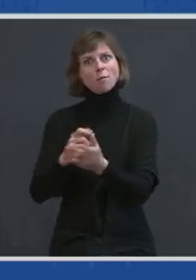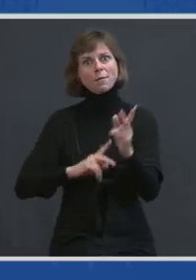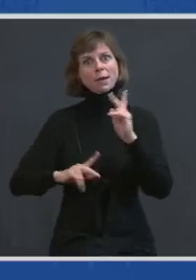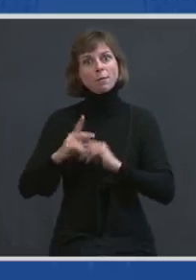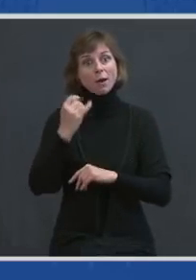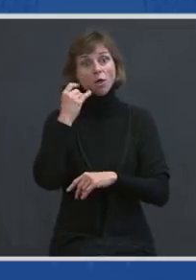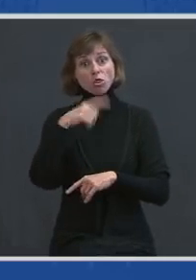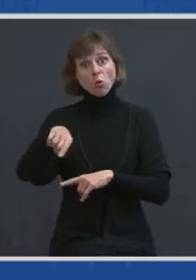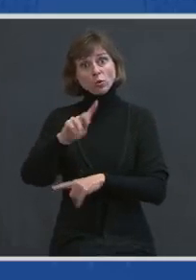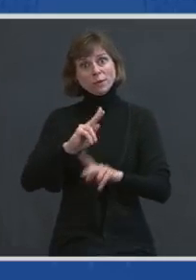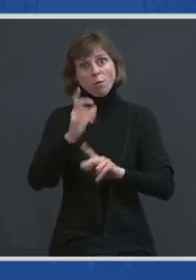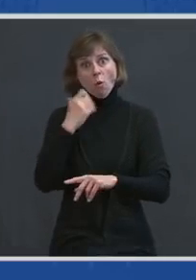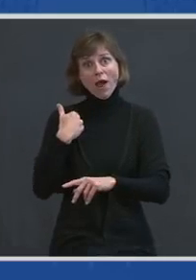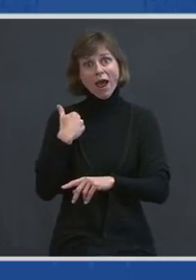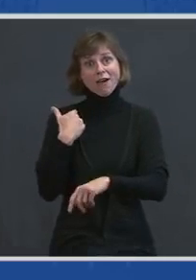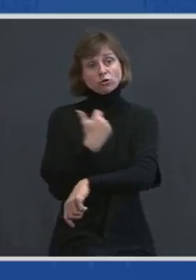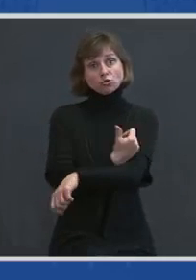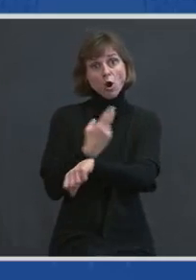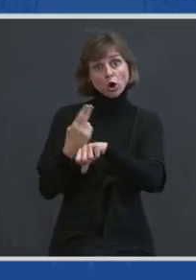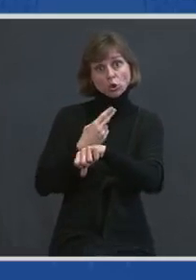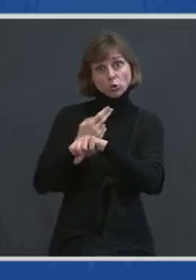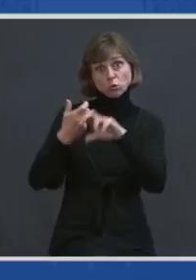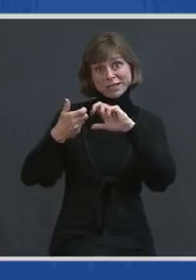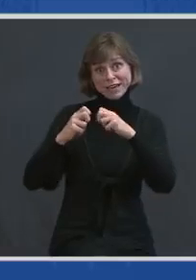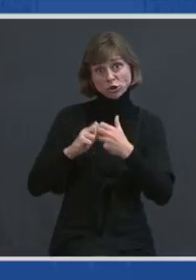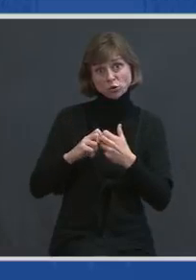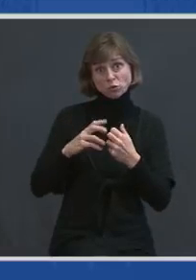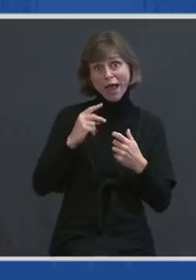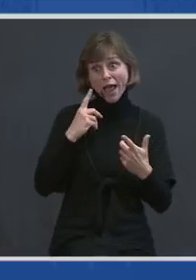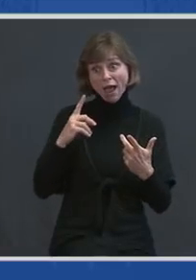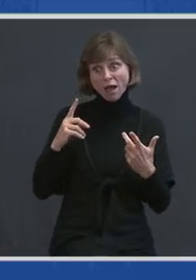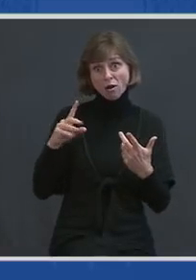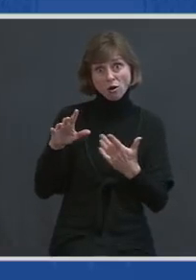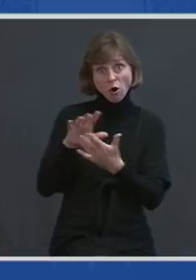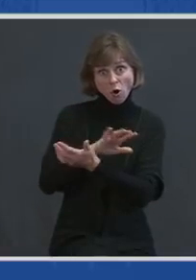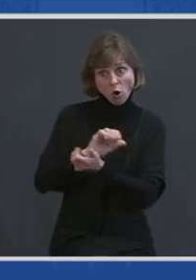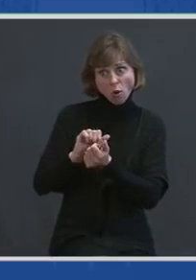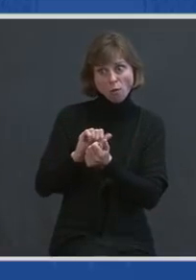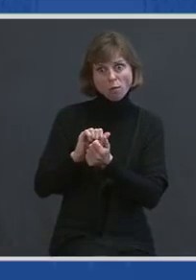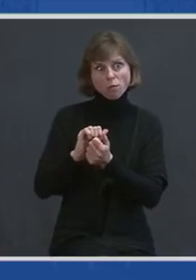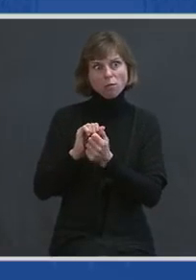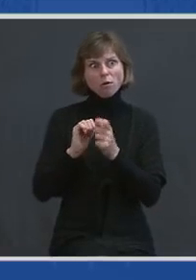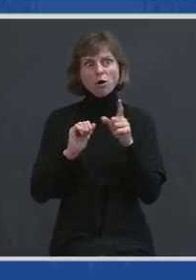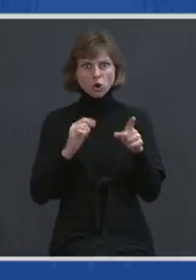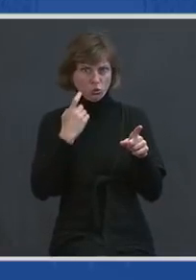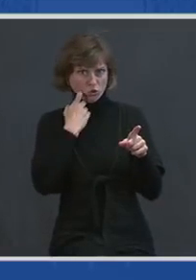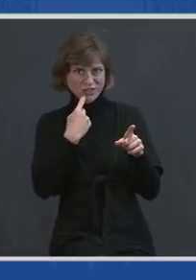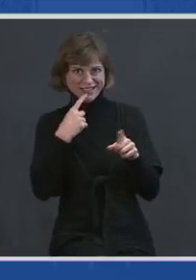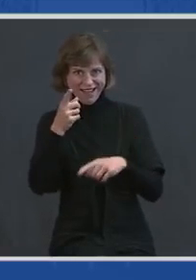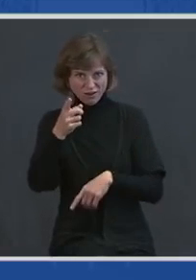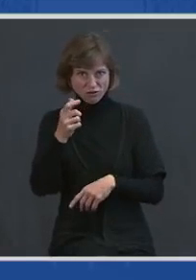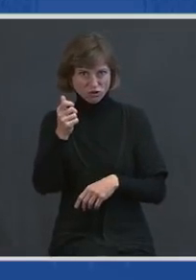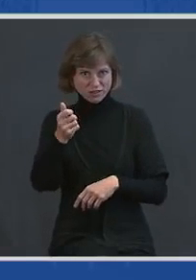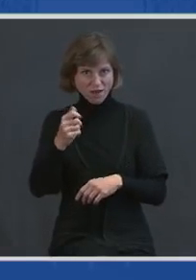substance use issues and health and harm effects. And he has, which you mentioned earlier,